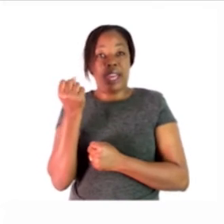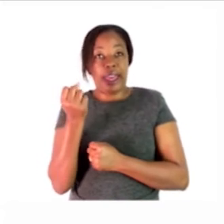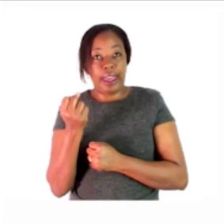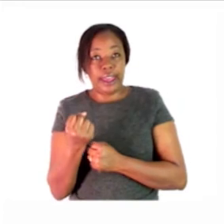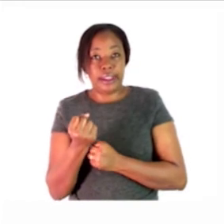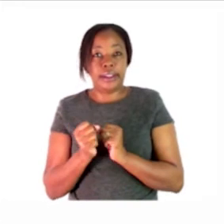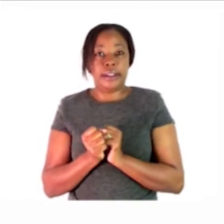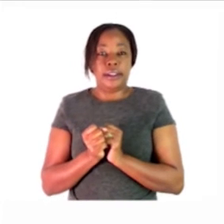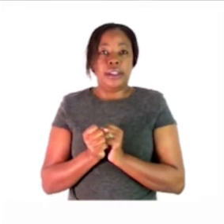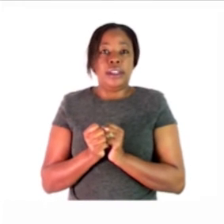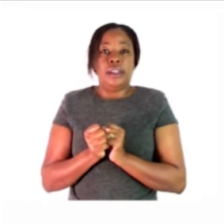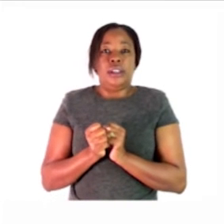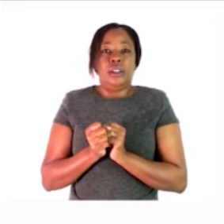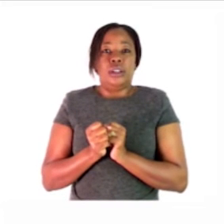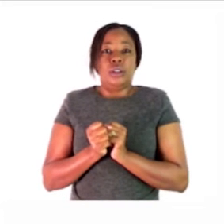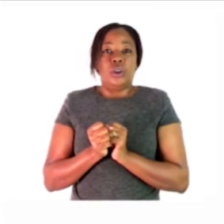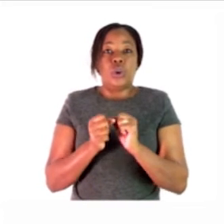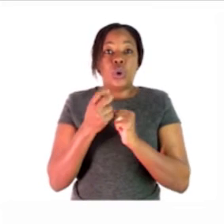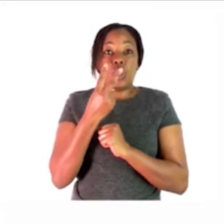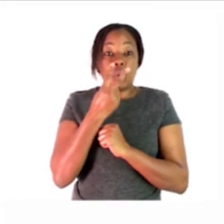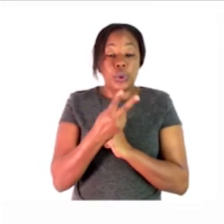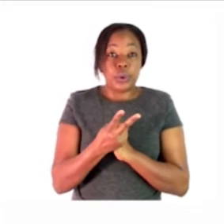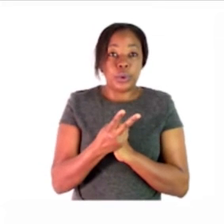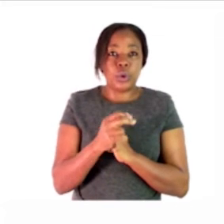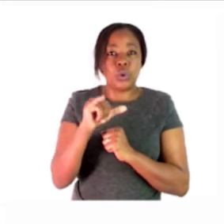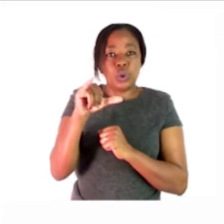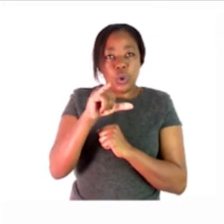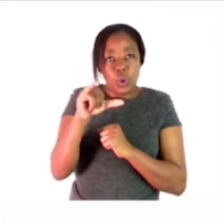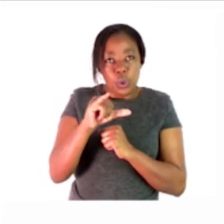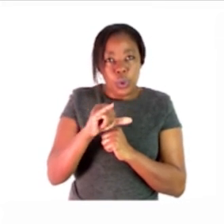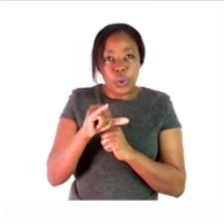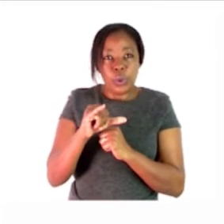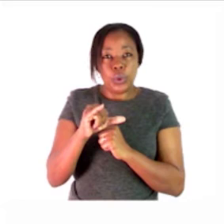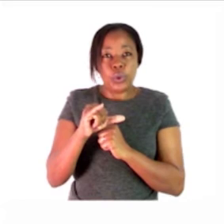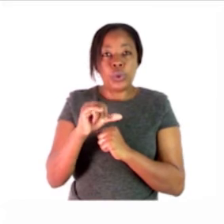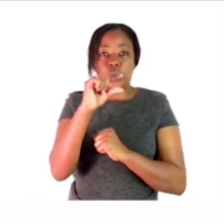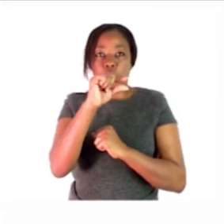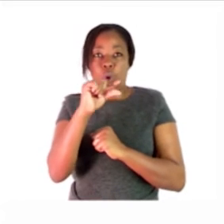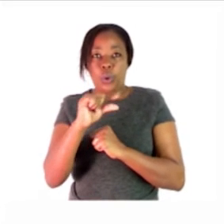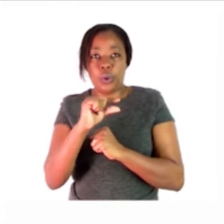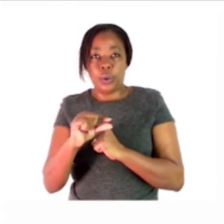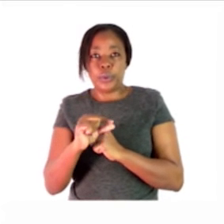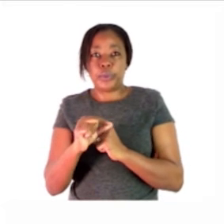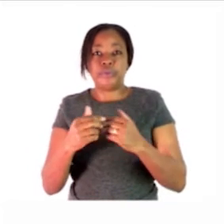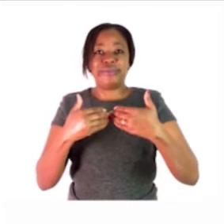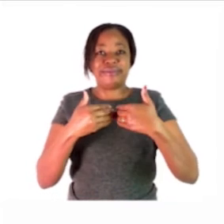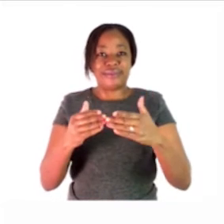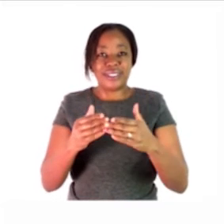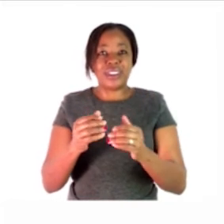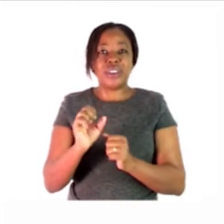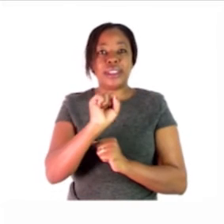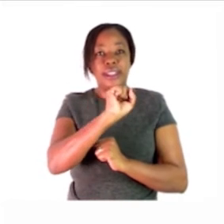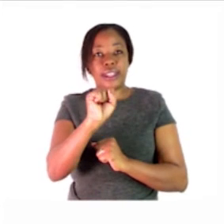you and they have indicated to you what are you supposed to color, what color are you supposed to use. For all the